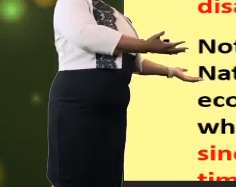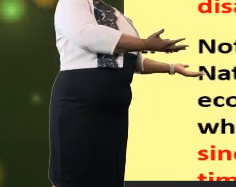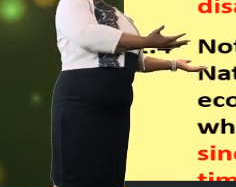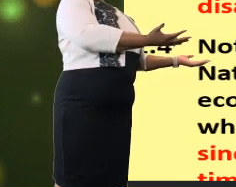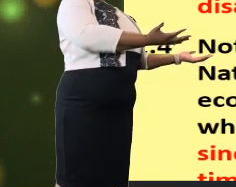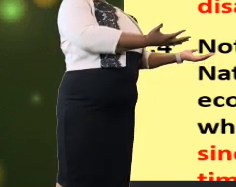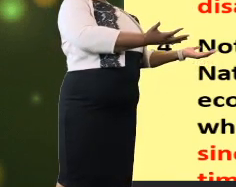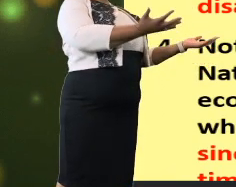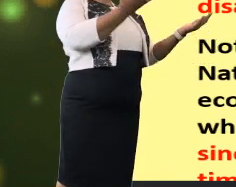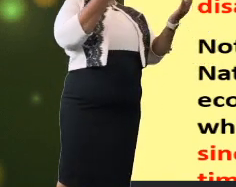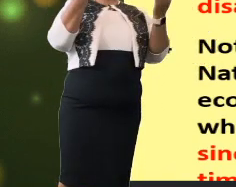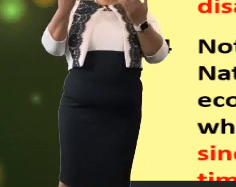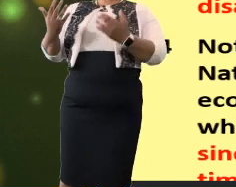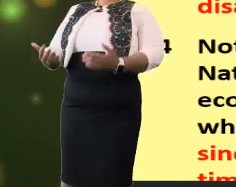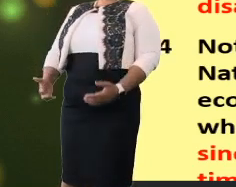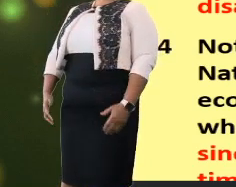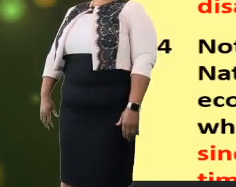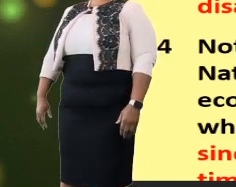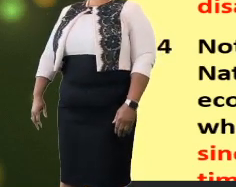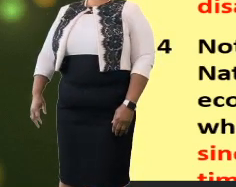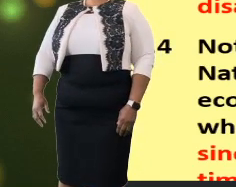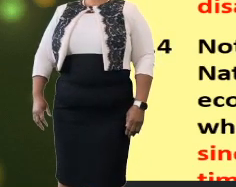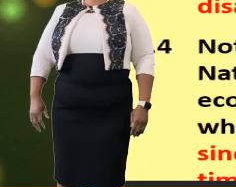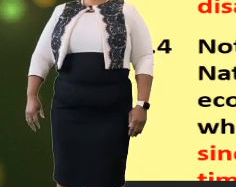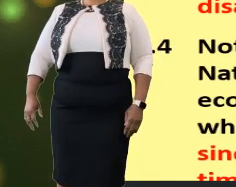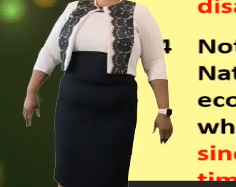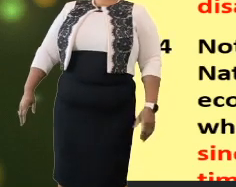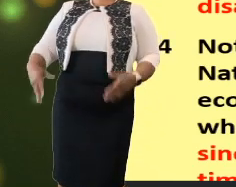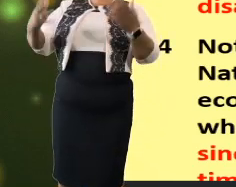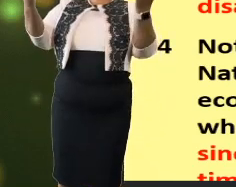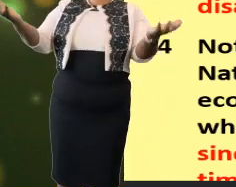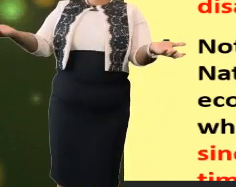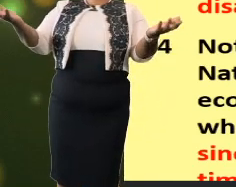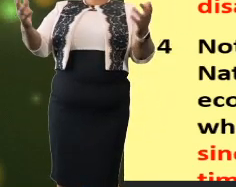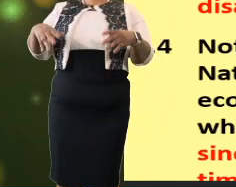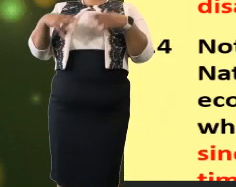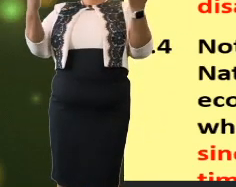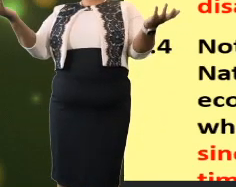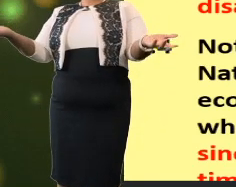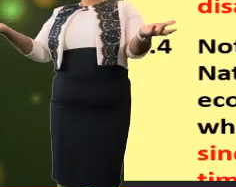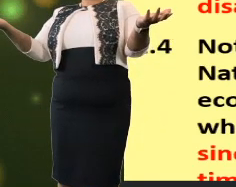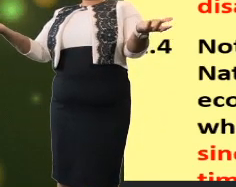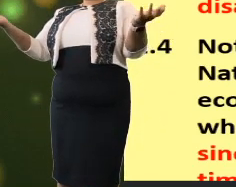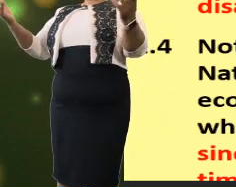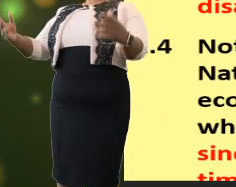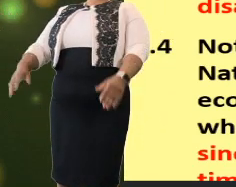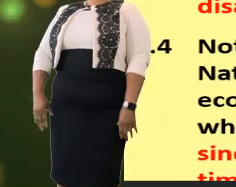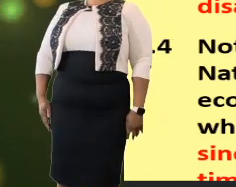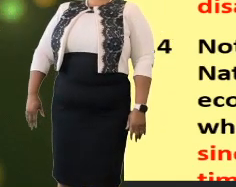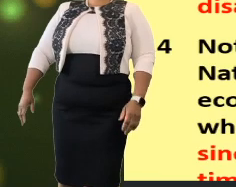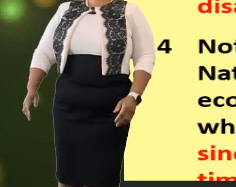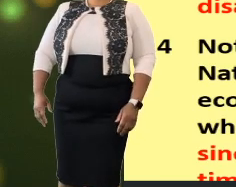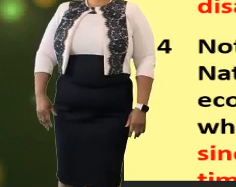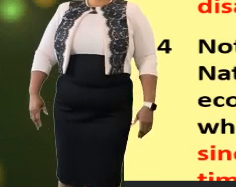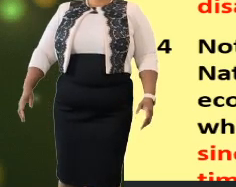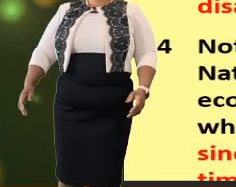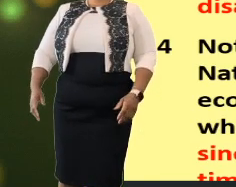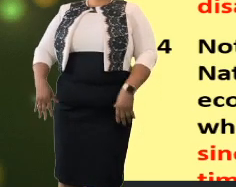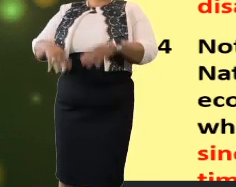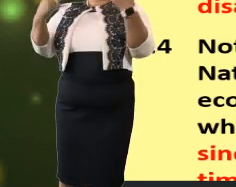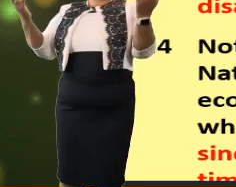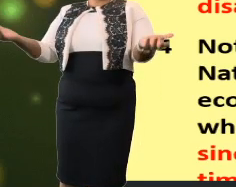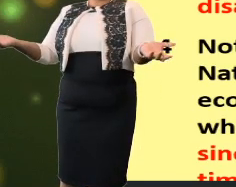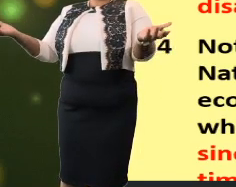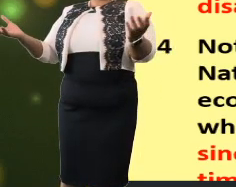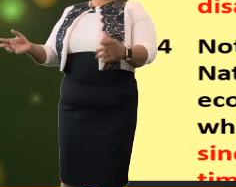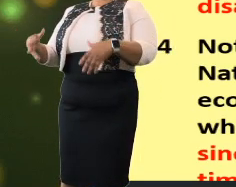we've made since '94 with radical economic transformation and ensuring that we